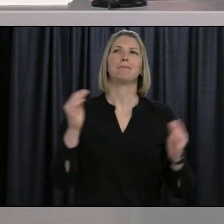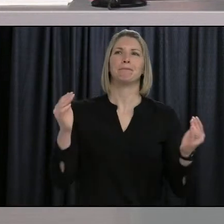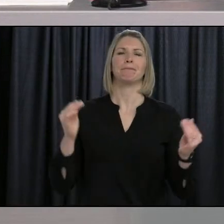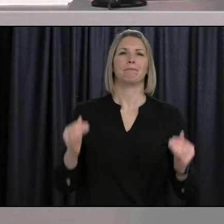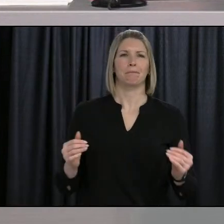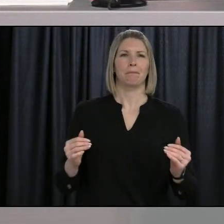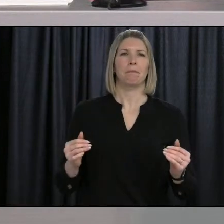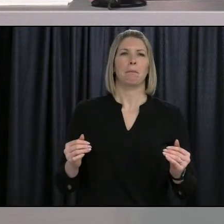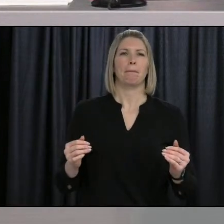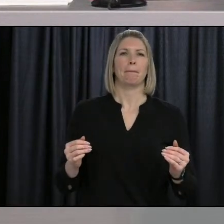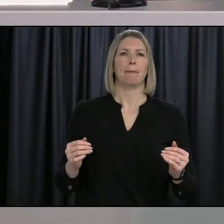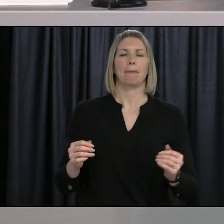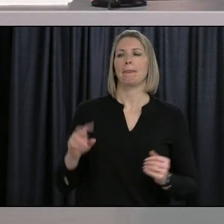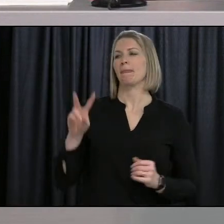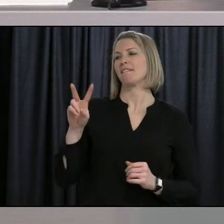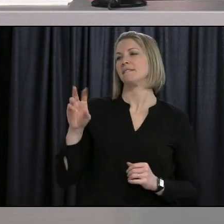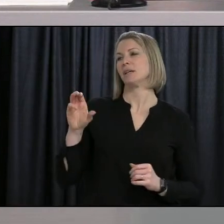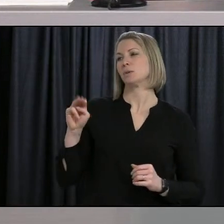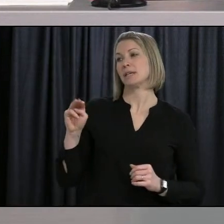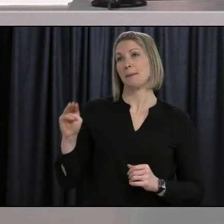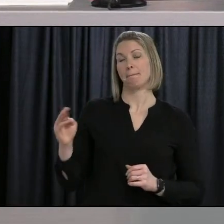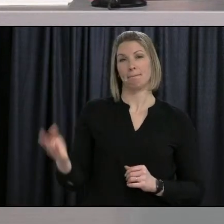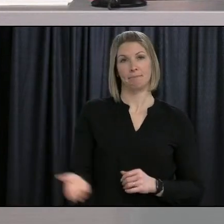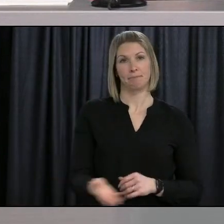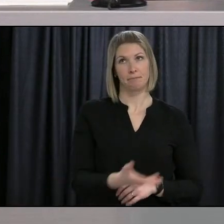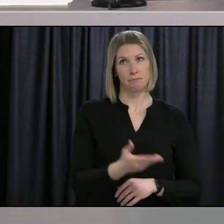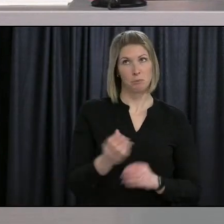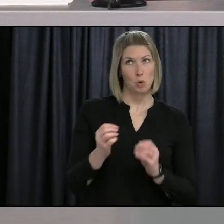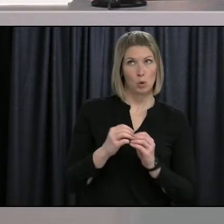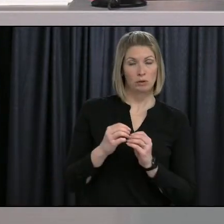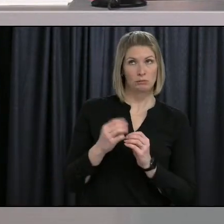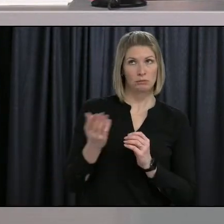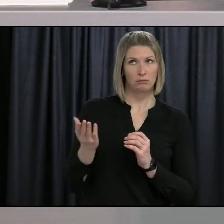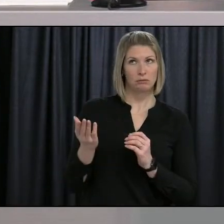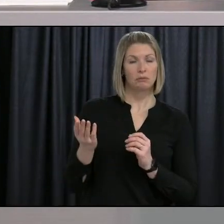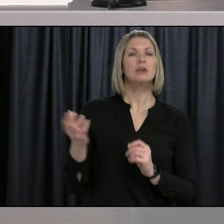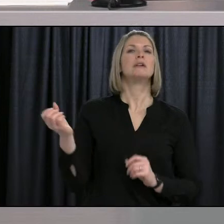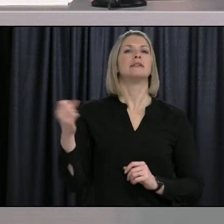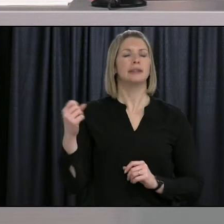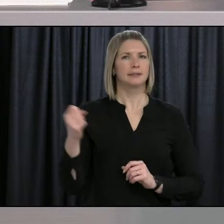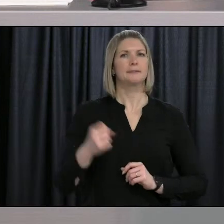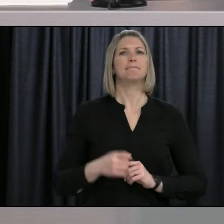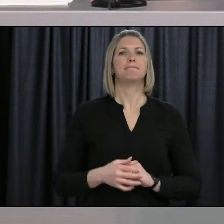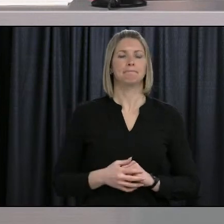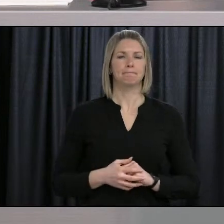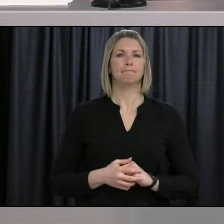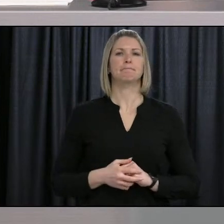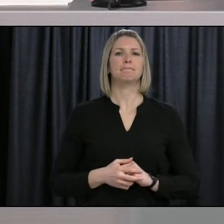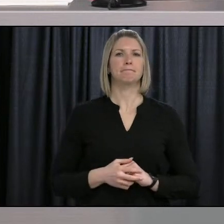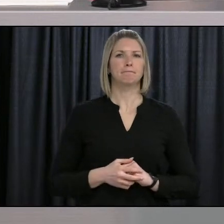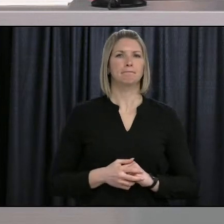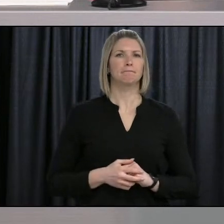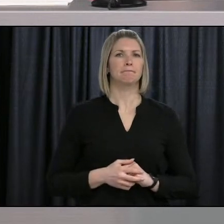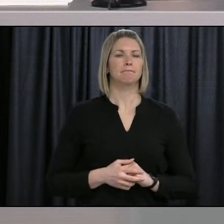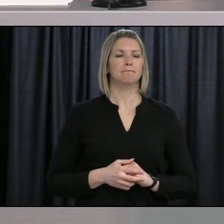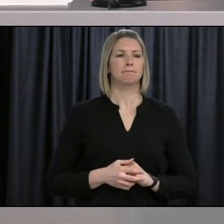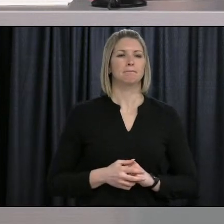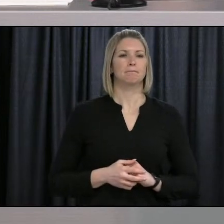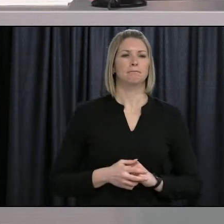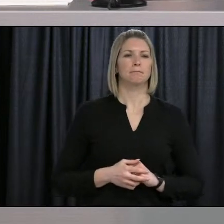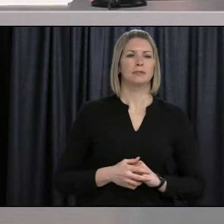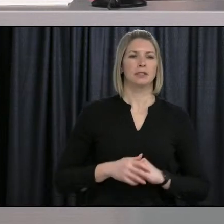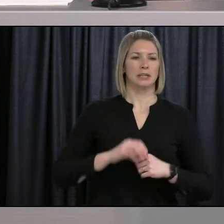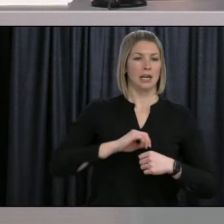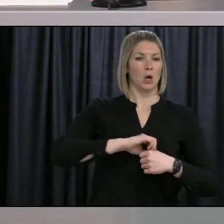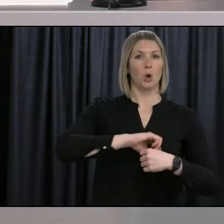Brian Callahan with VOCM, do you have a final question? Yes, thanks. We all know what COVID-19 can do to our physical